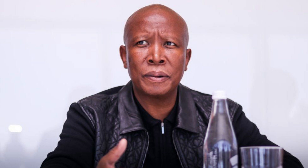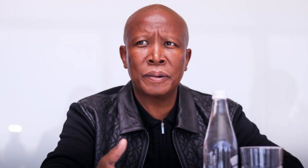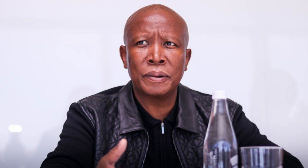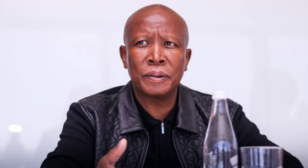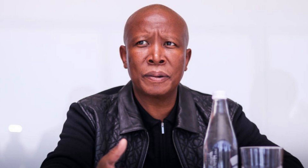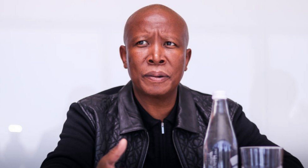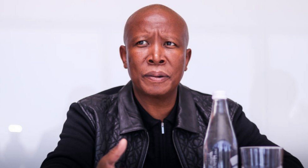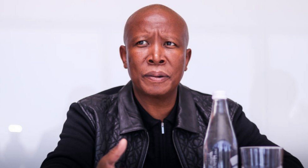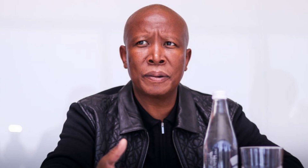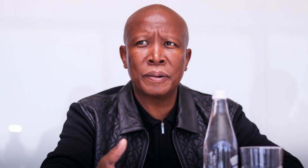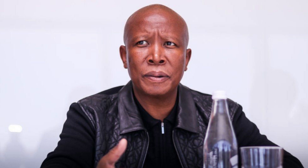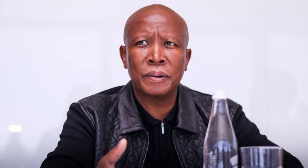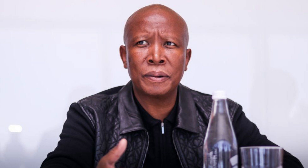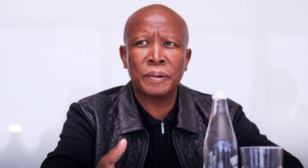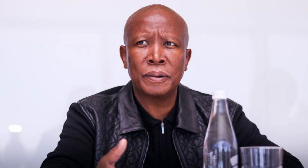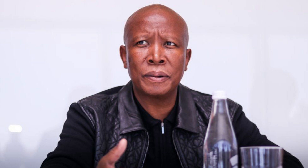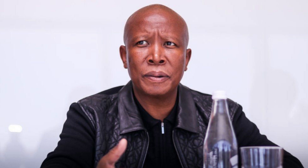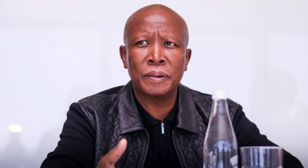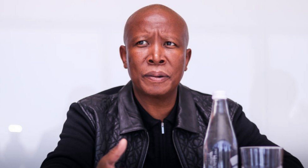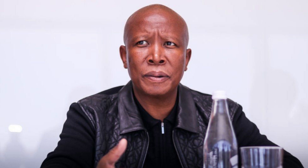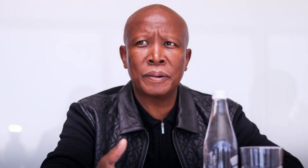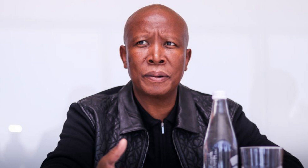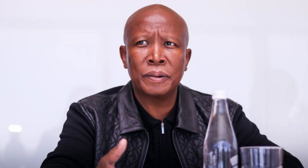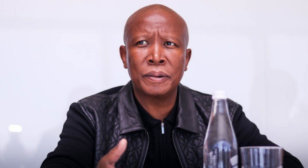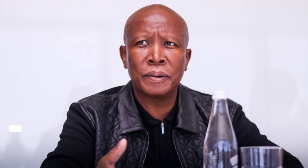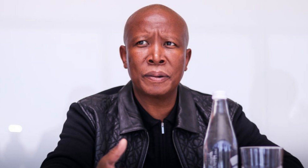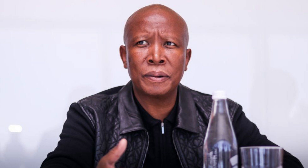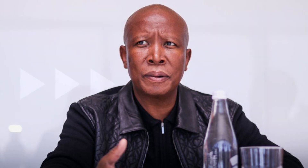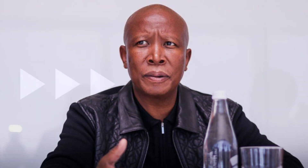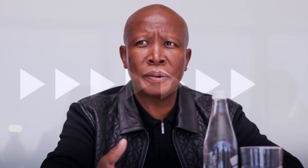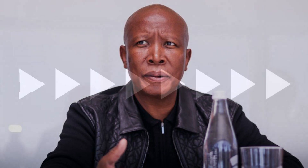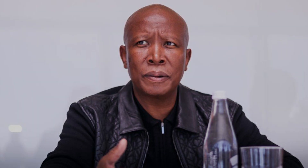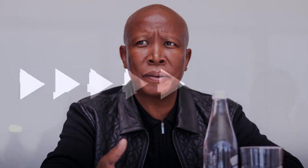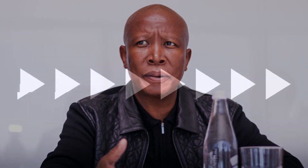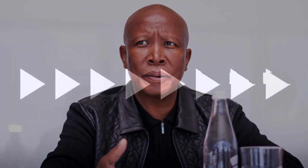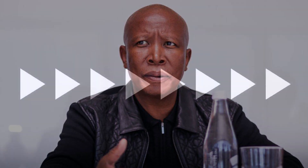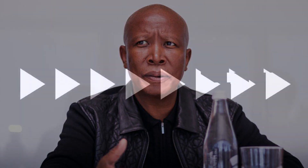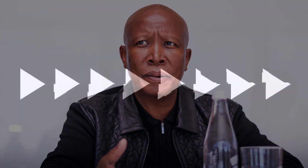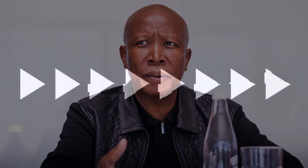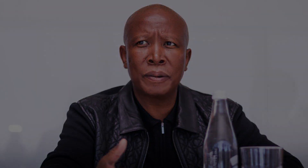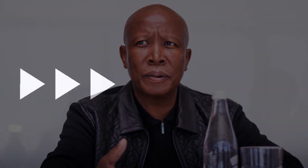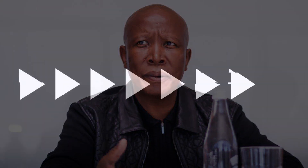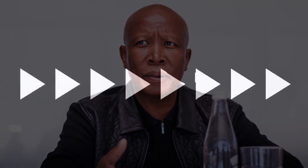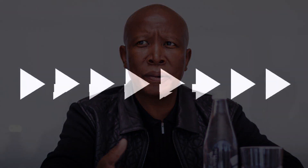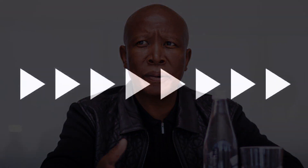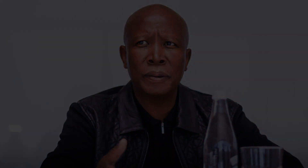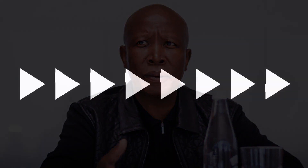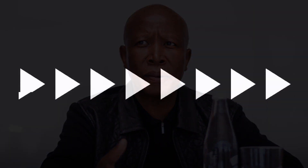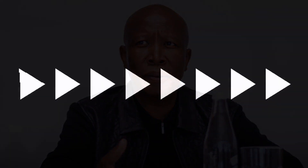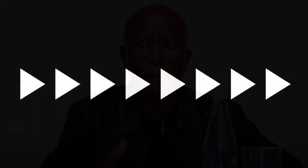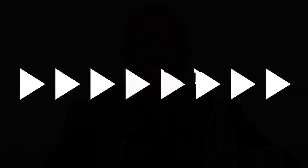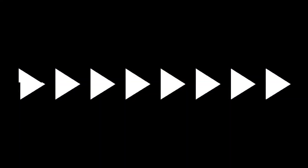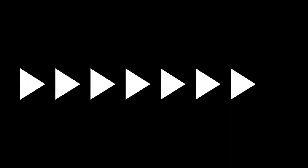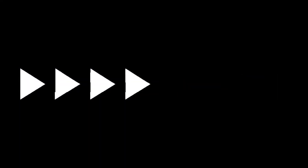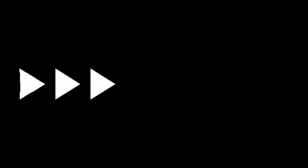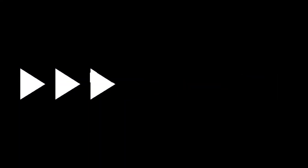What do you guys think about Malema's latest move? Is he keeping it real or is he crossing the line? Let us know in the comments below. That's all